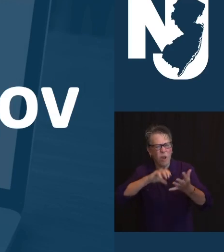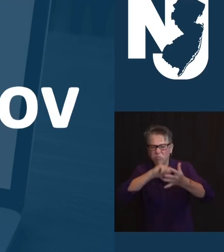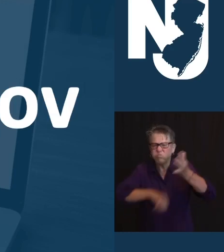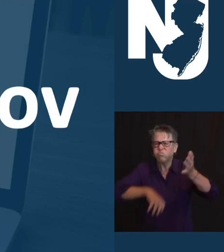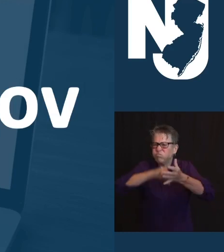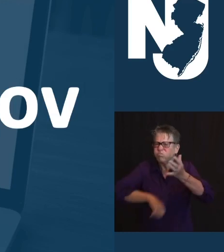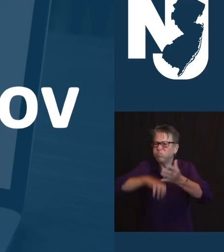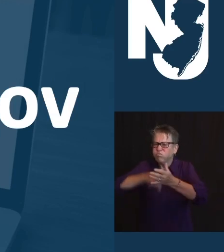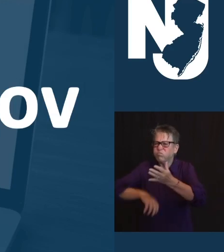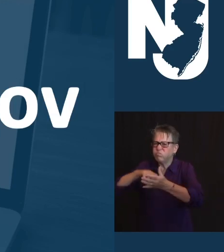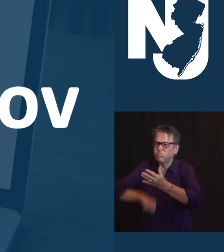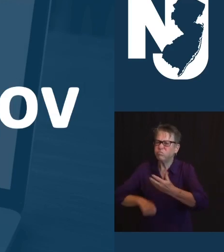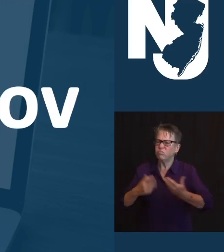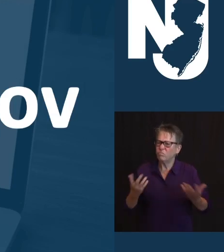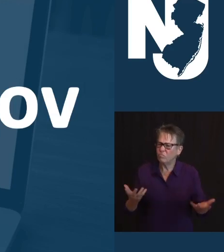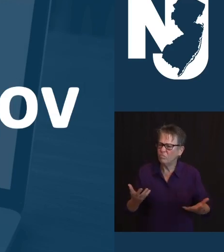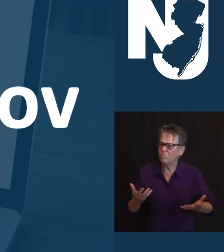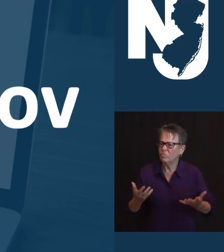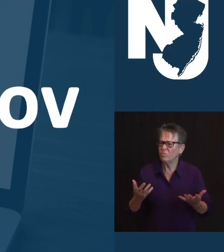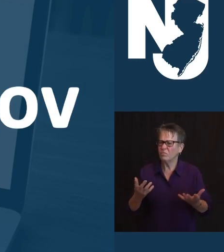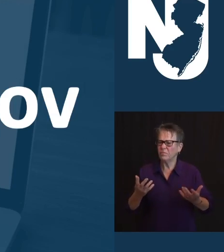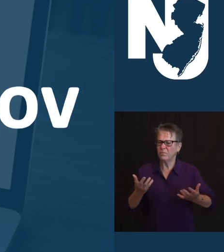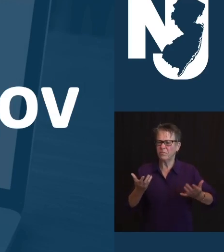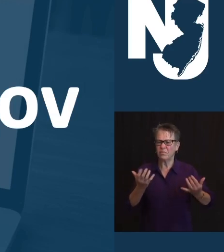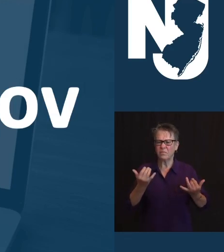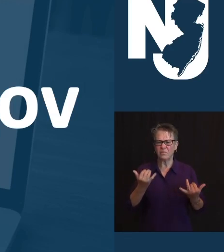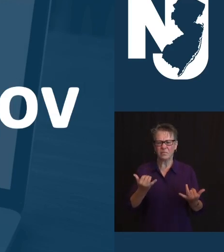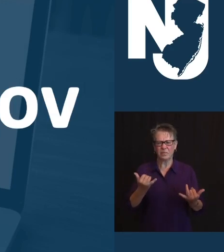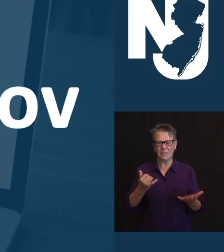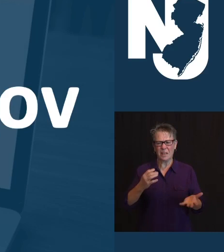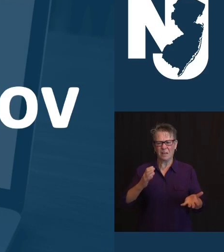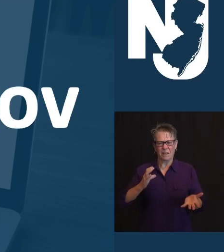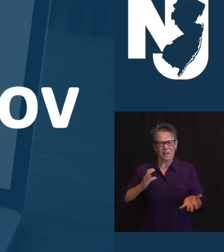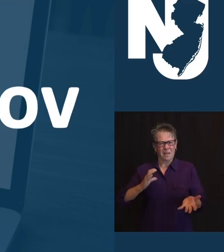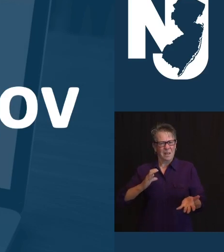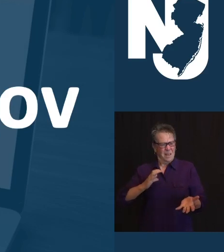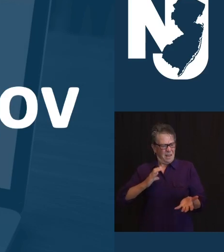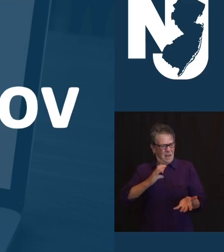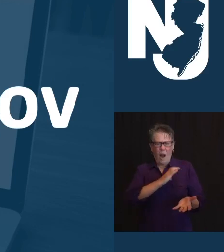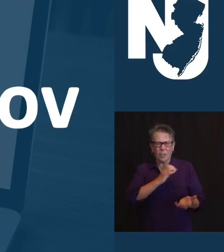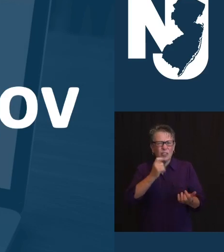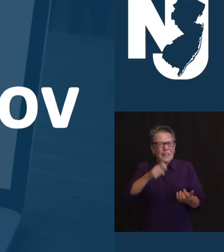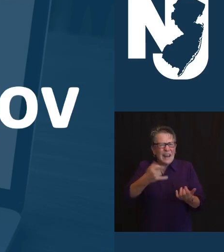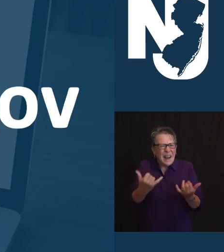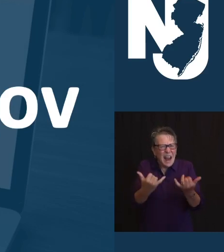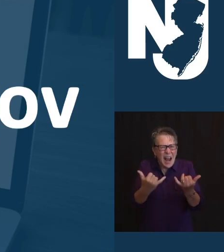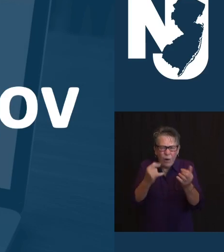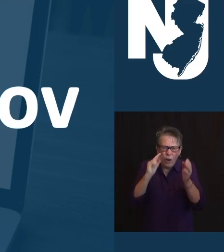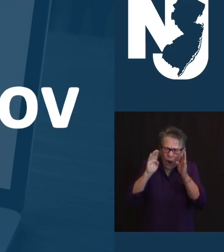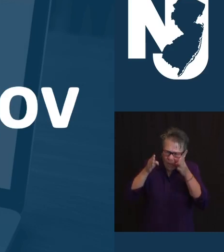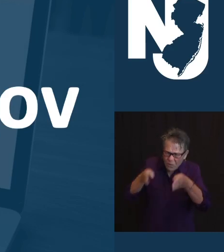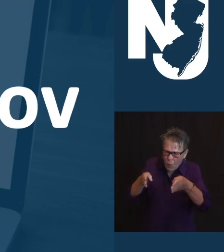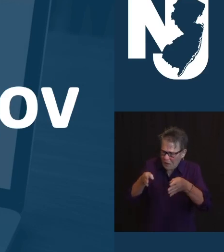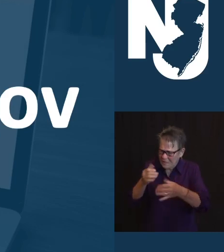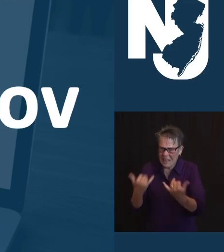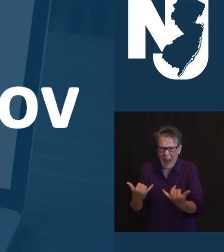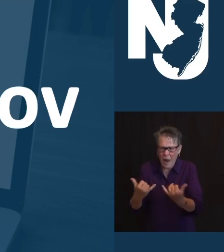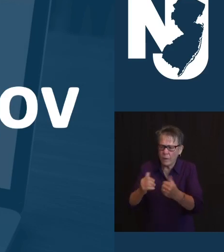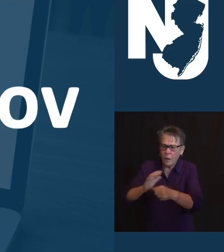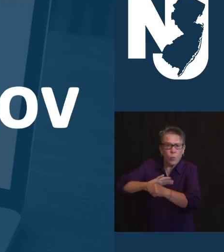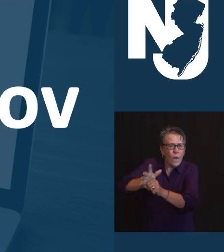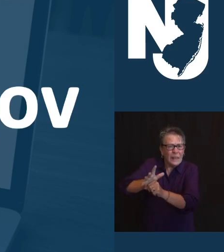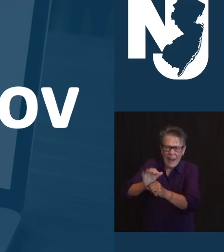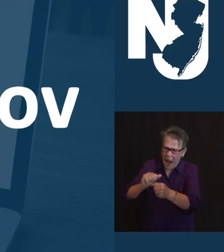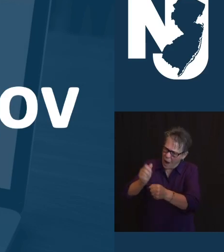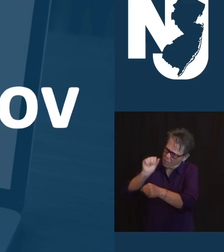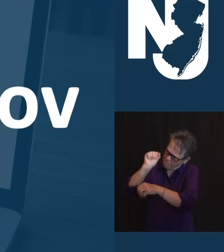of COVID-19 and ensuring a comprehensive national response and recovery. We cannot be distracted from that